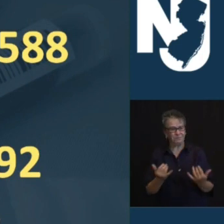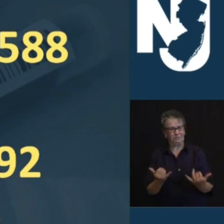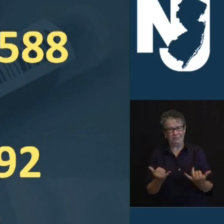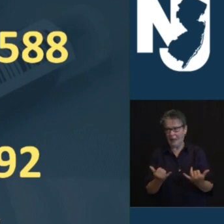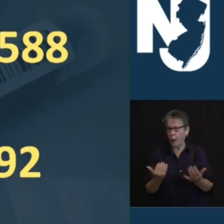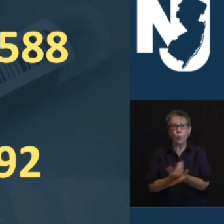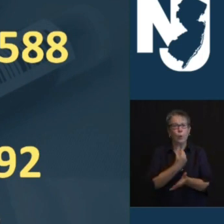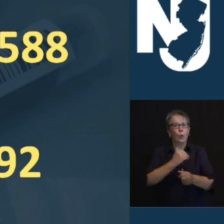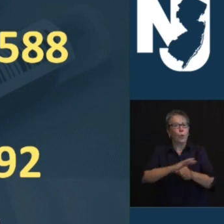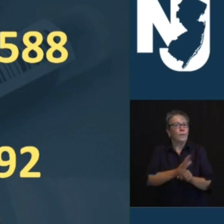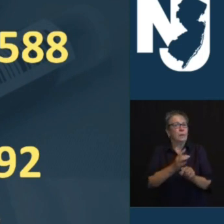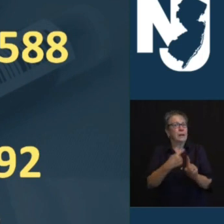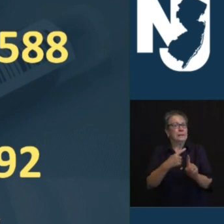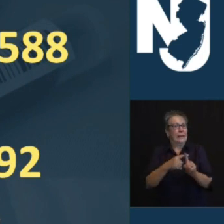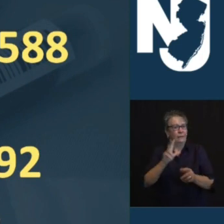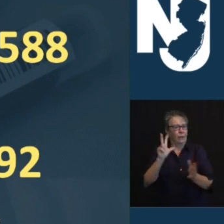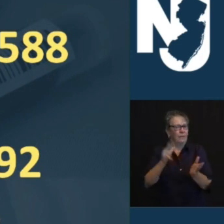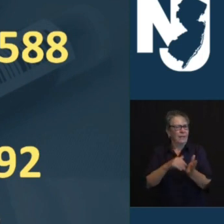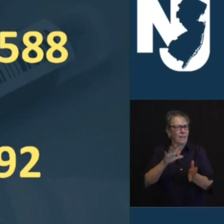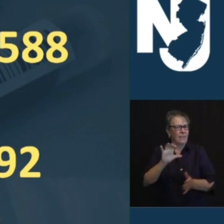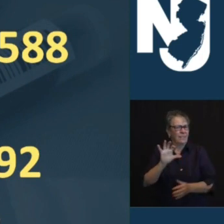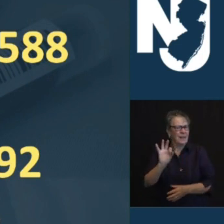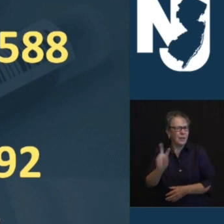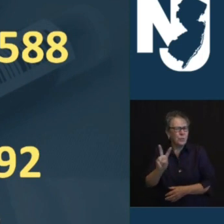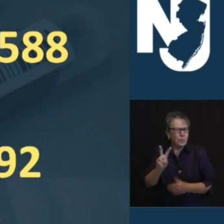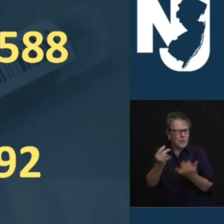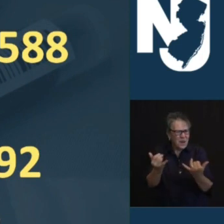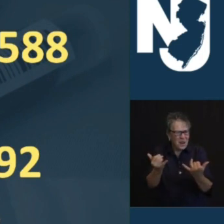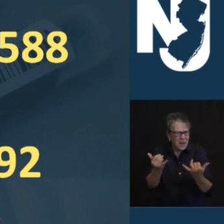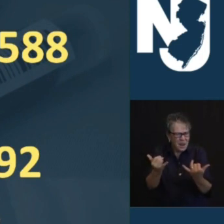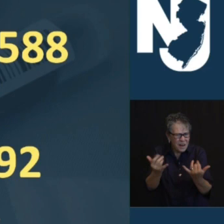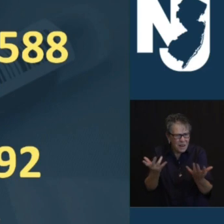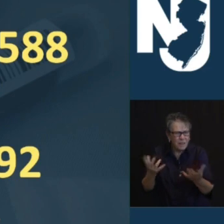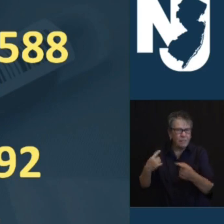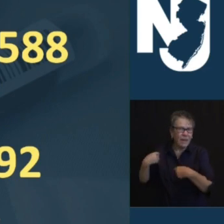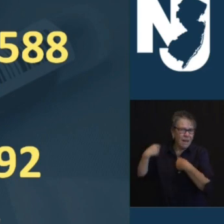3,592 positive cases, bringing the statewide total to